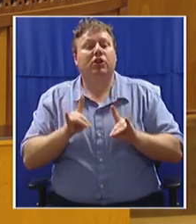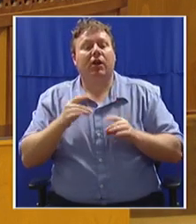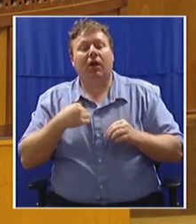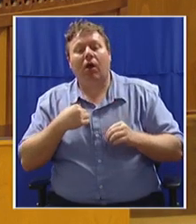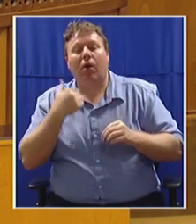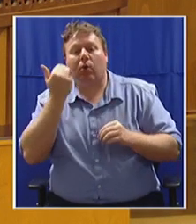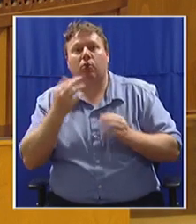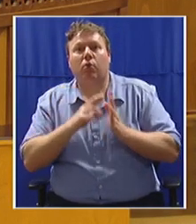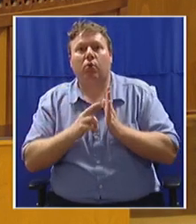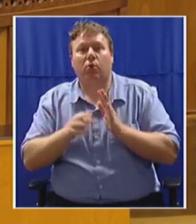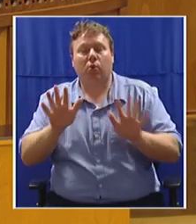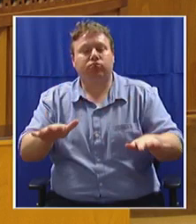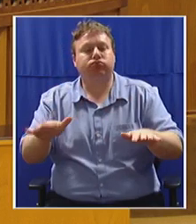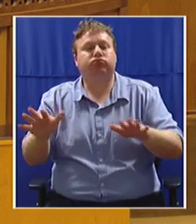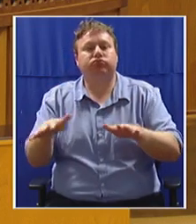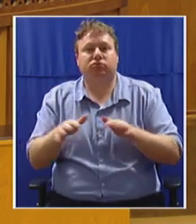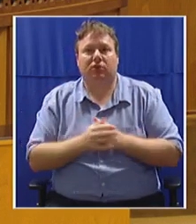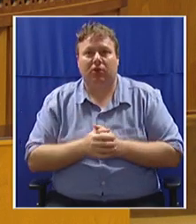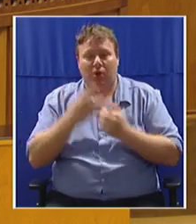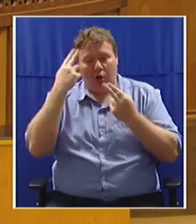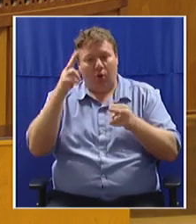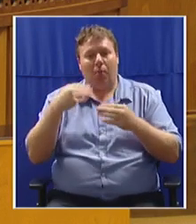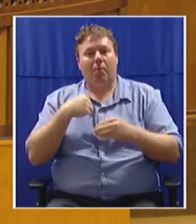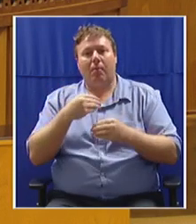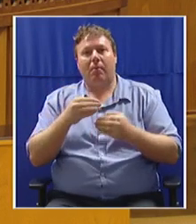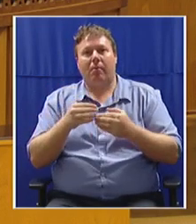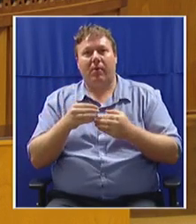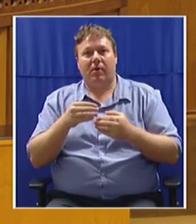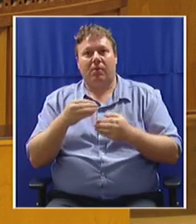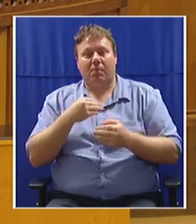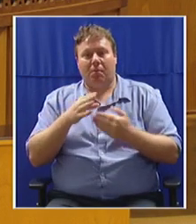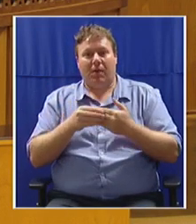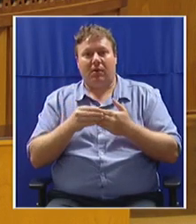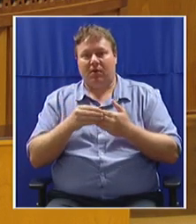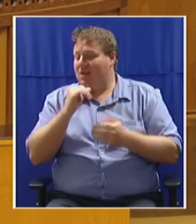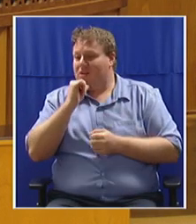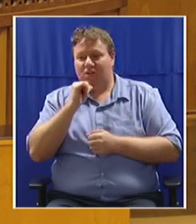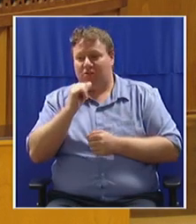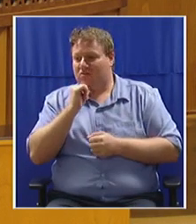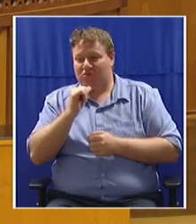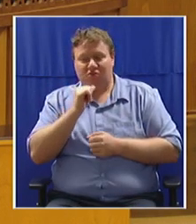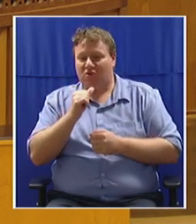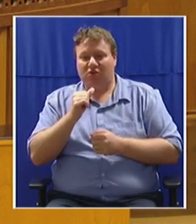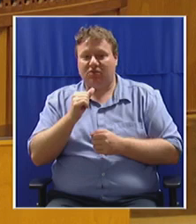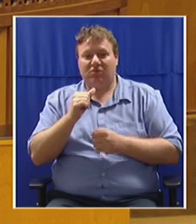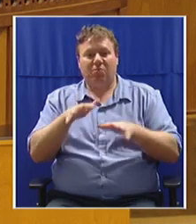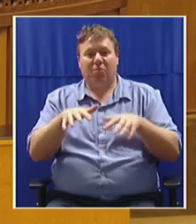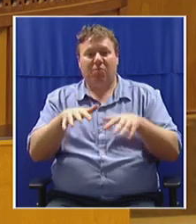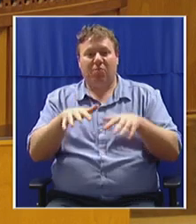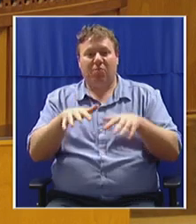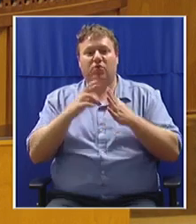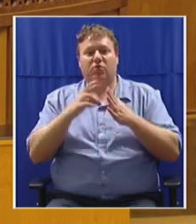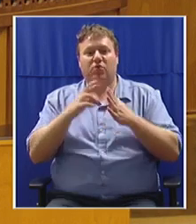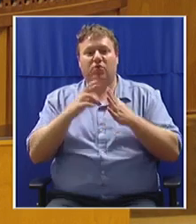Order. Honorable members, it is not unparliamentary to refer to a political party. We've